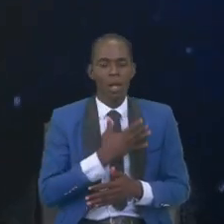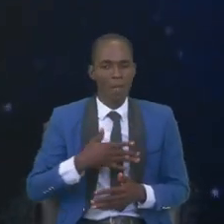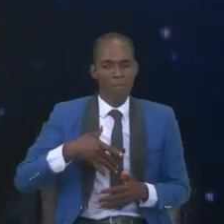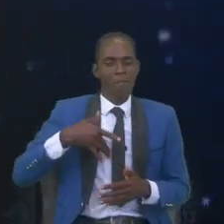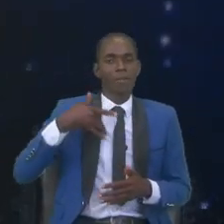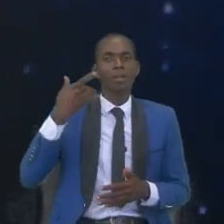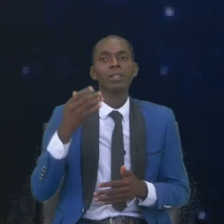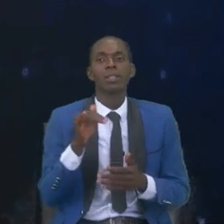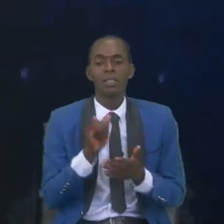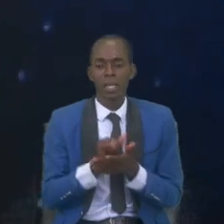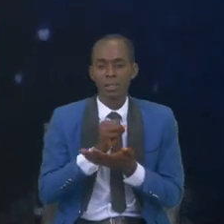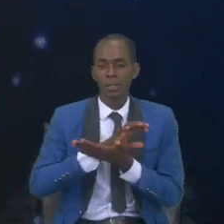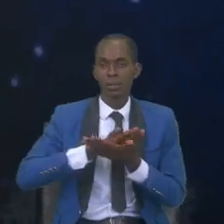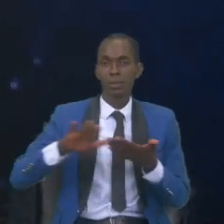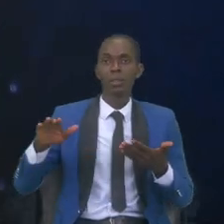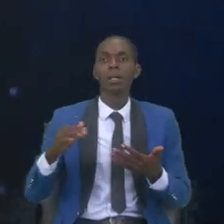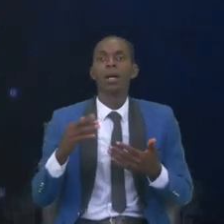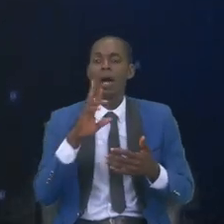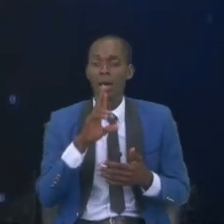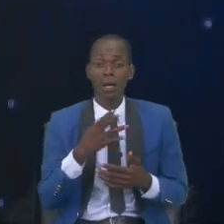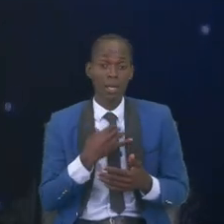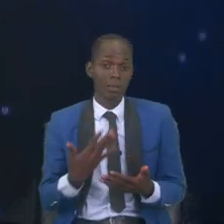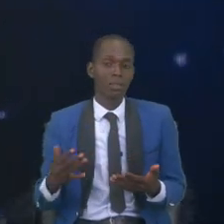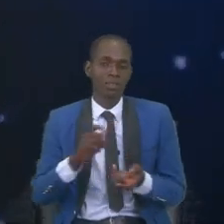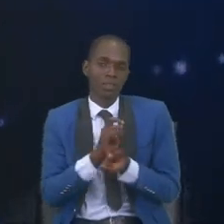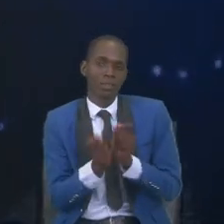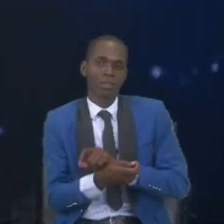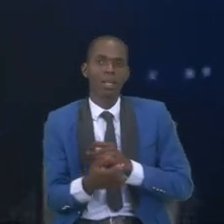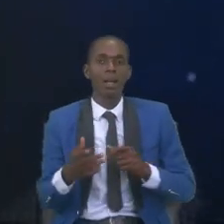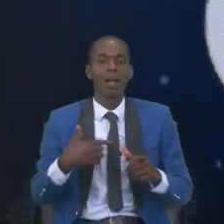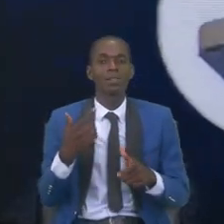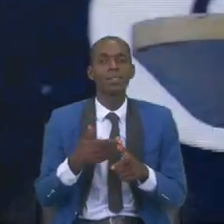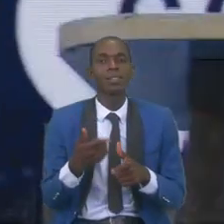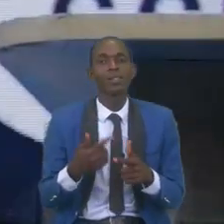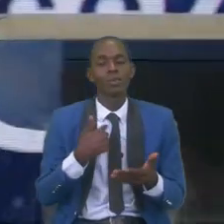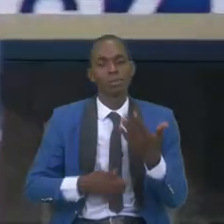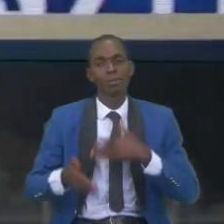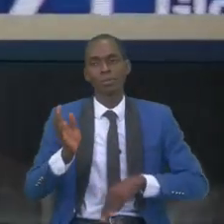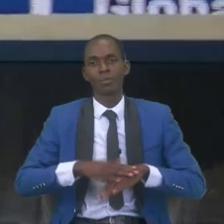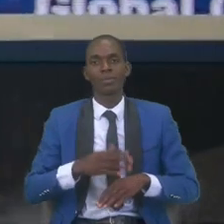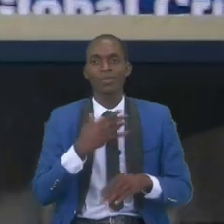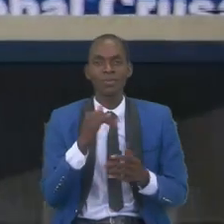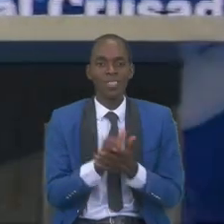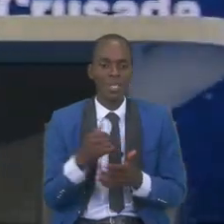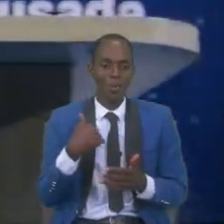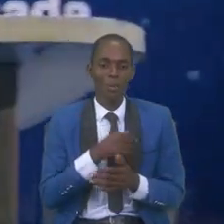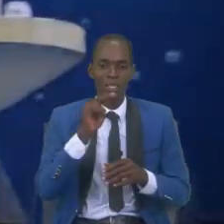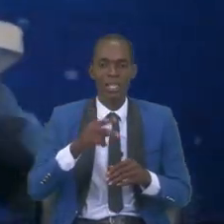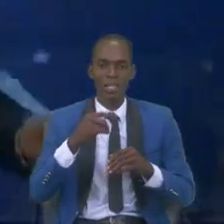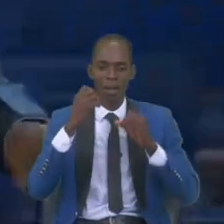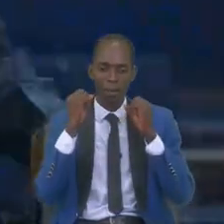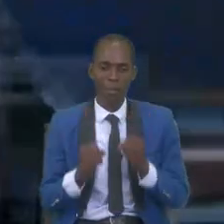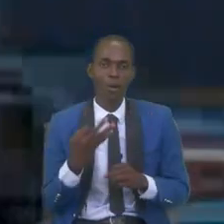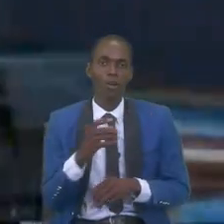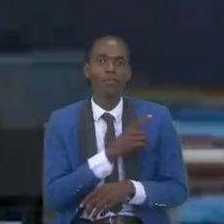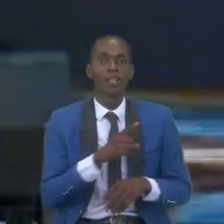that sanctification, and things change. And then we came back and we said we needed the power of the Lord. And at